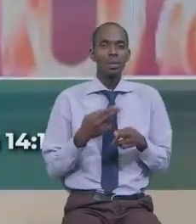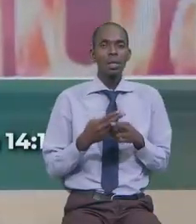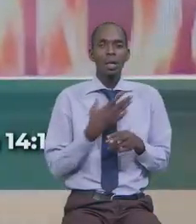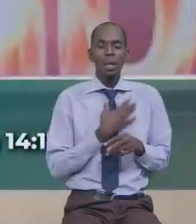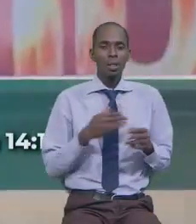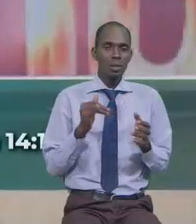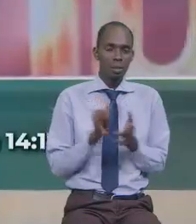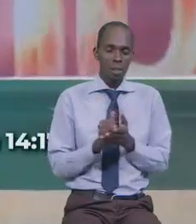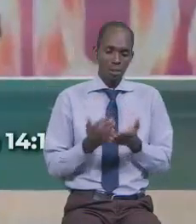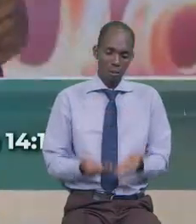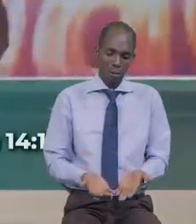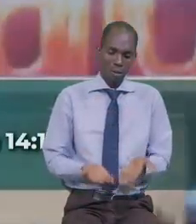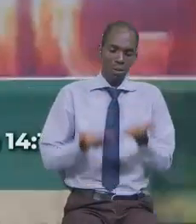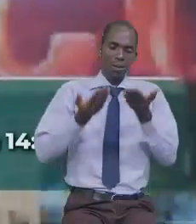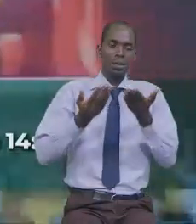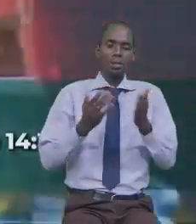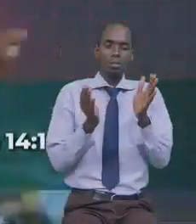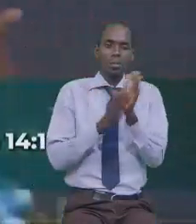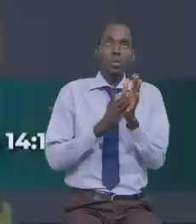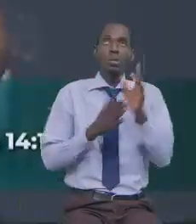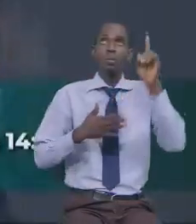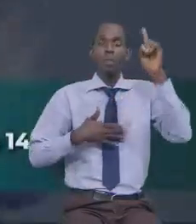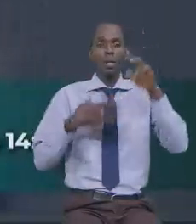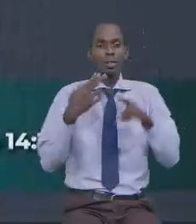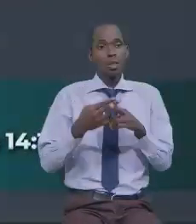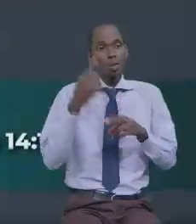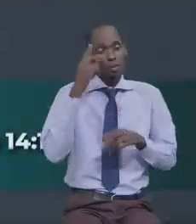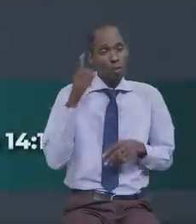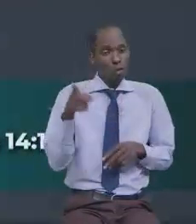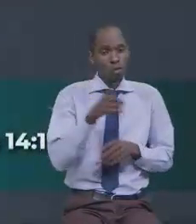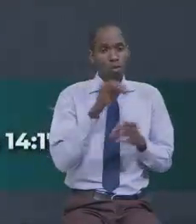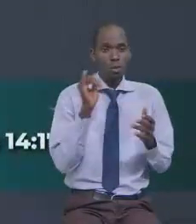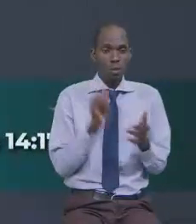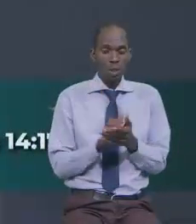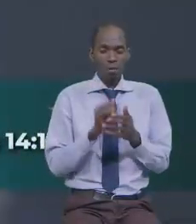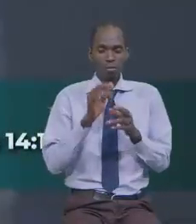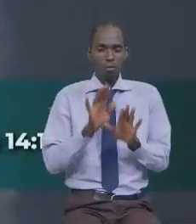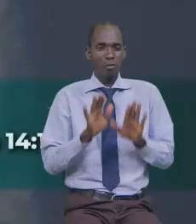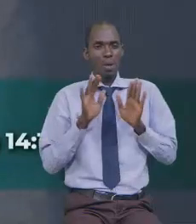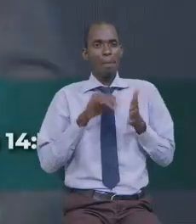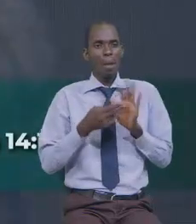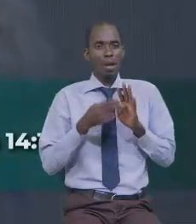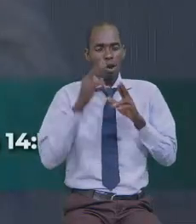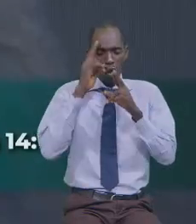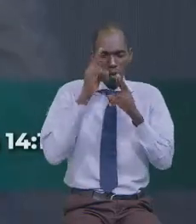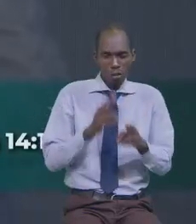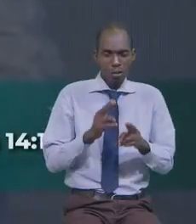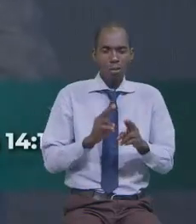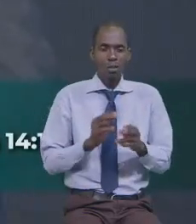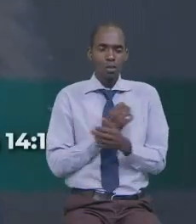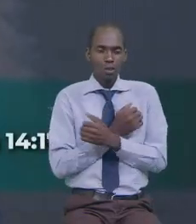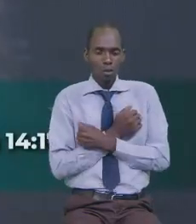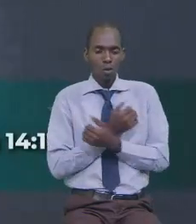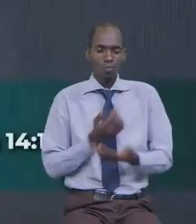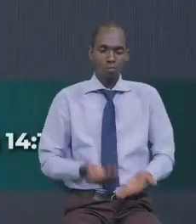up my name. For you that fear, honor my name, shall the